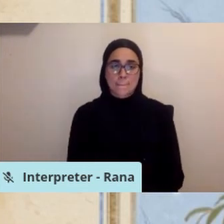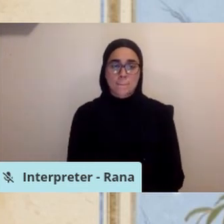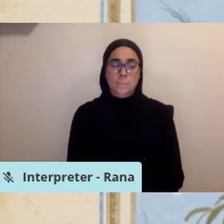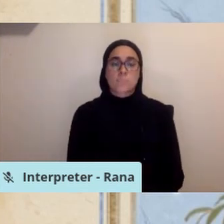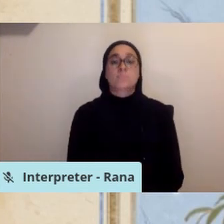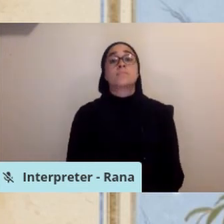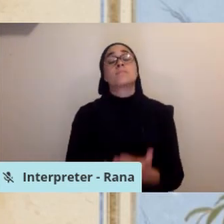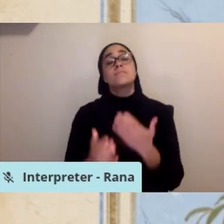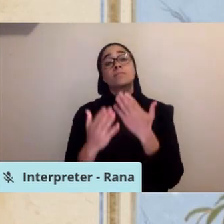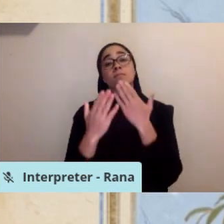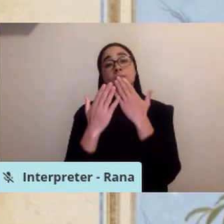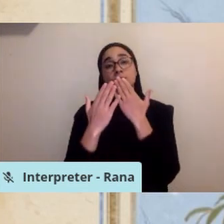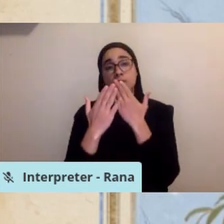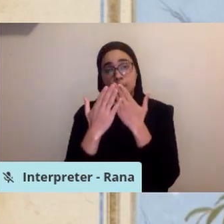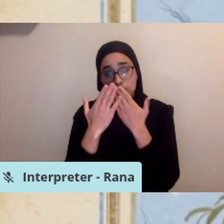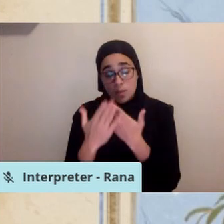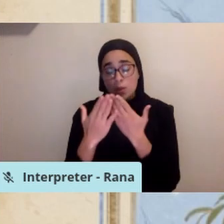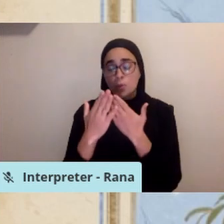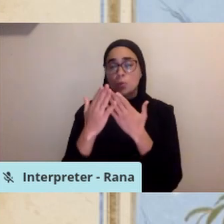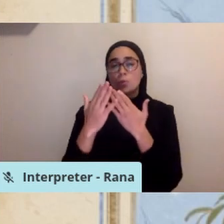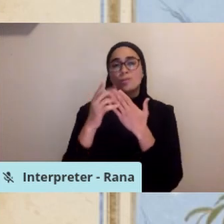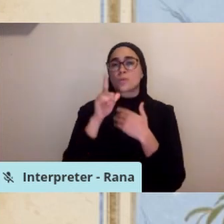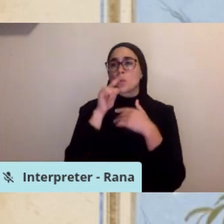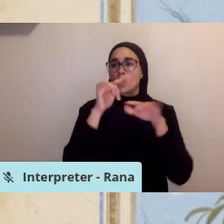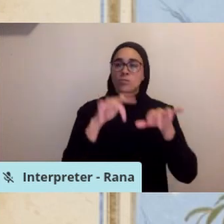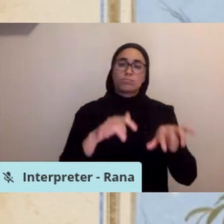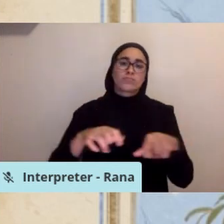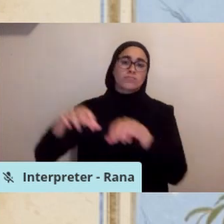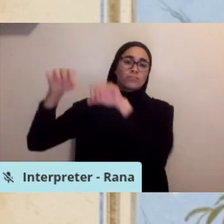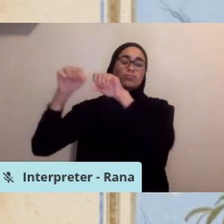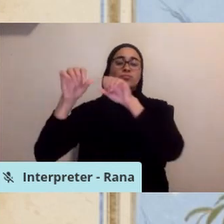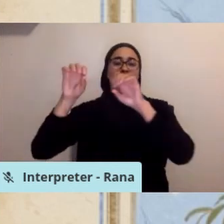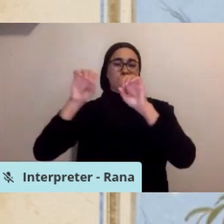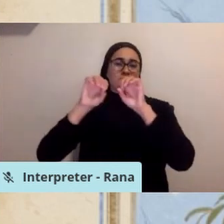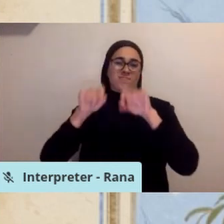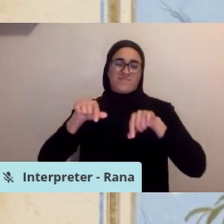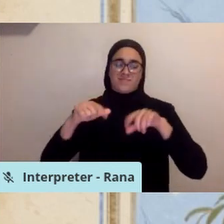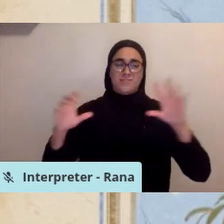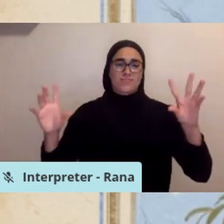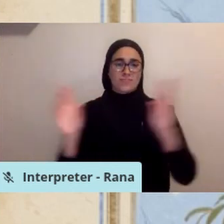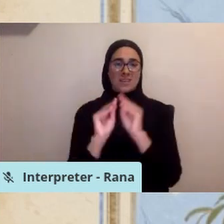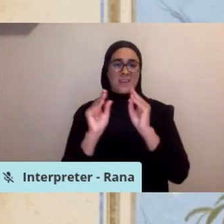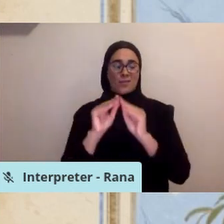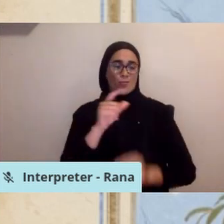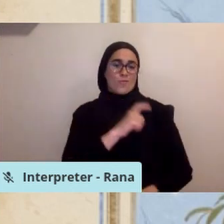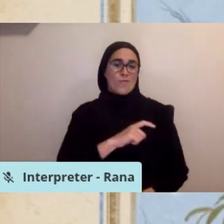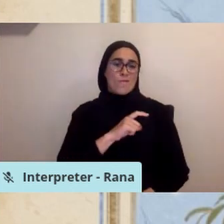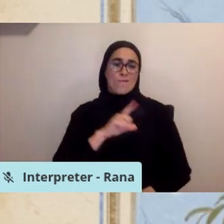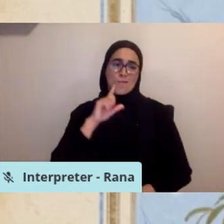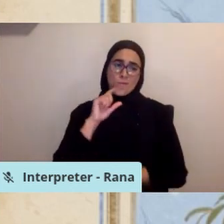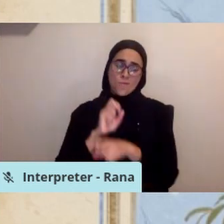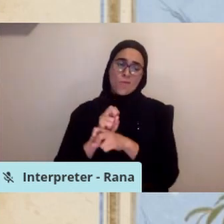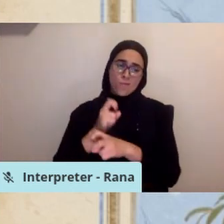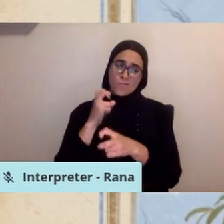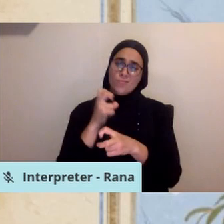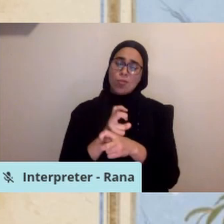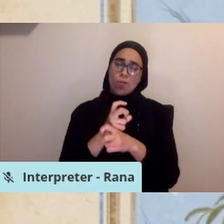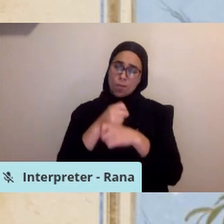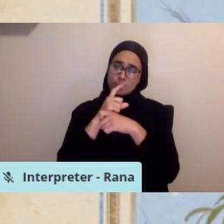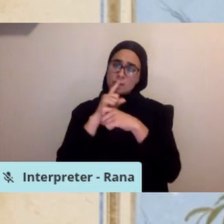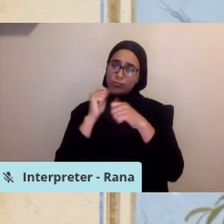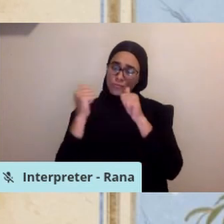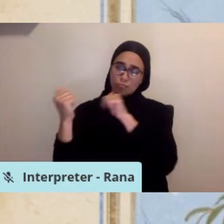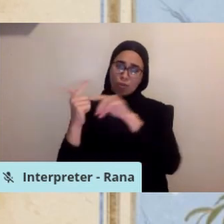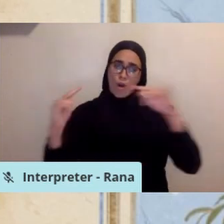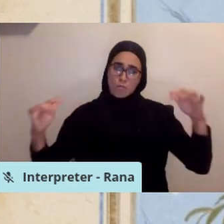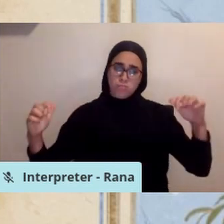Thank you to the organizers of this conference who have put a lot of effort into bringing us together. I am